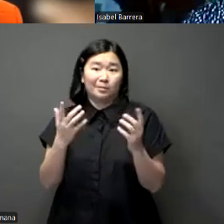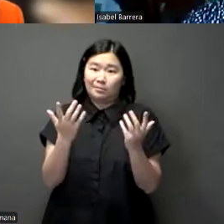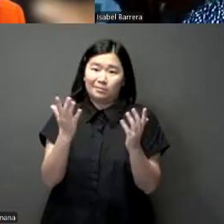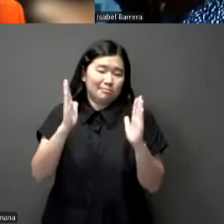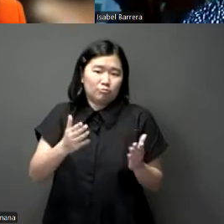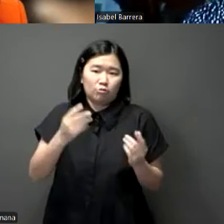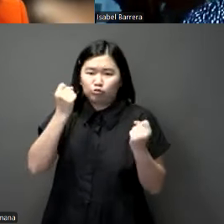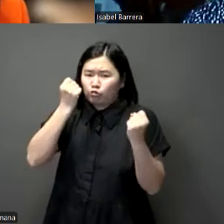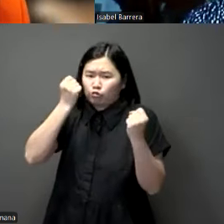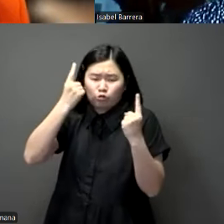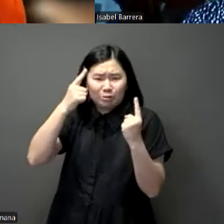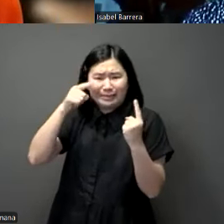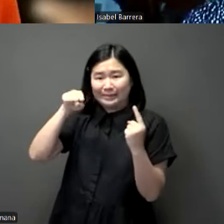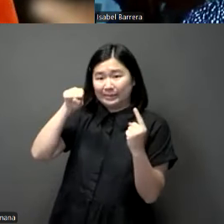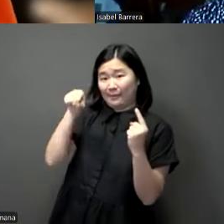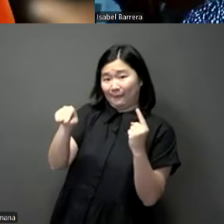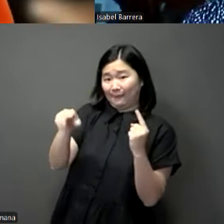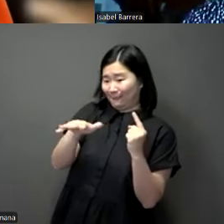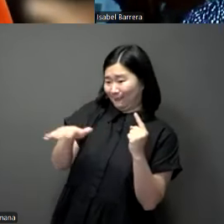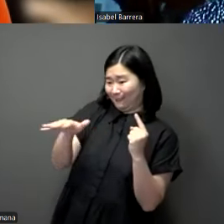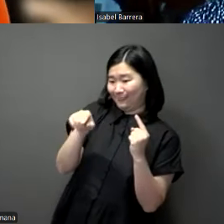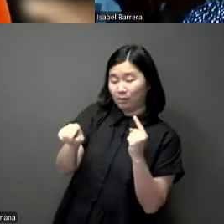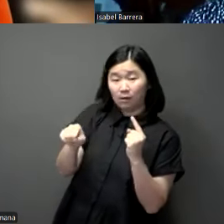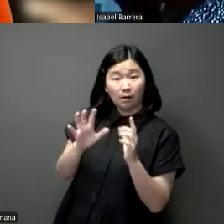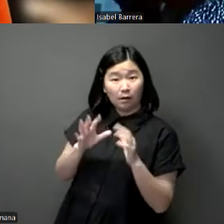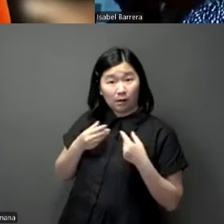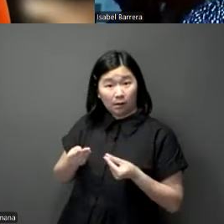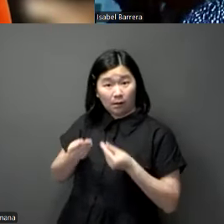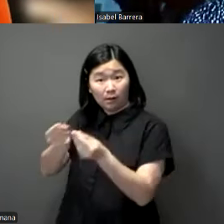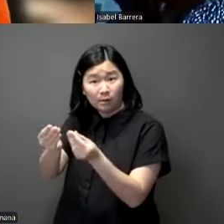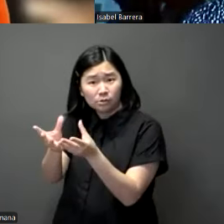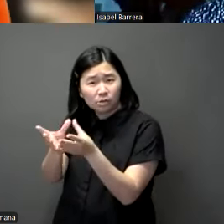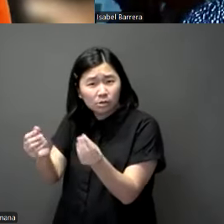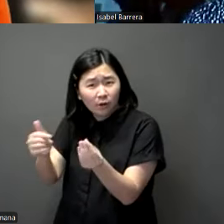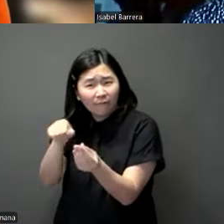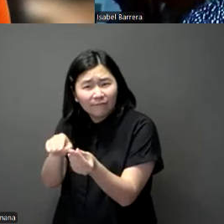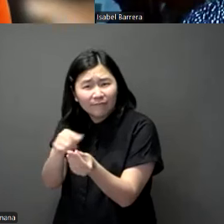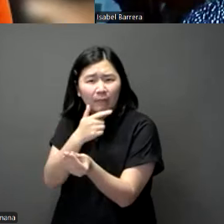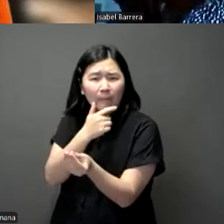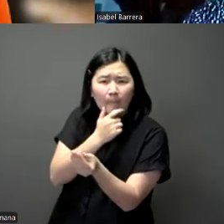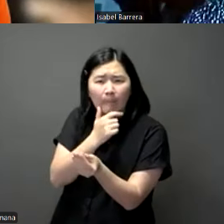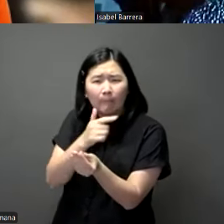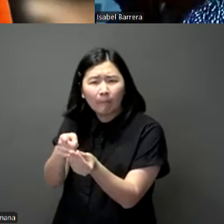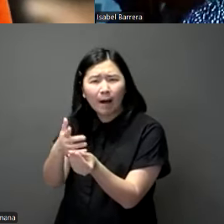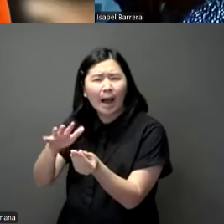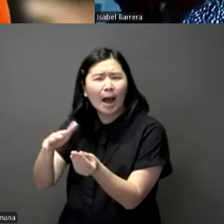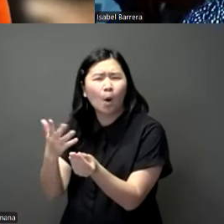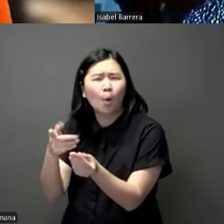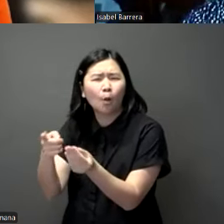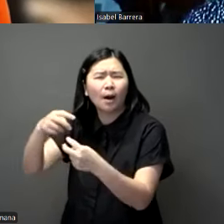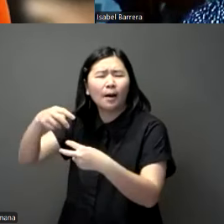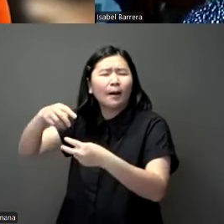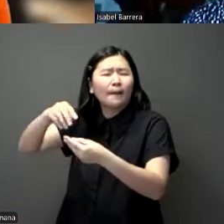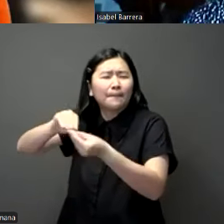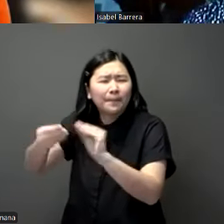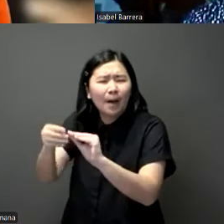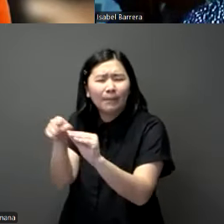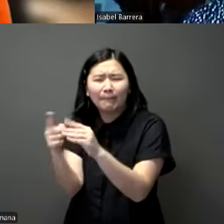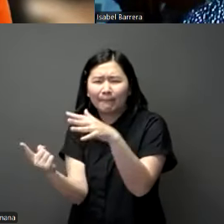invasive lesions. So we have the different age groups. We have promotional, preventive,